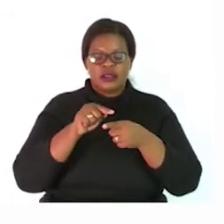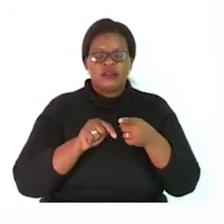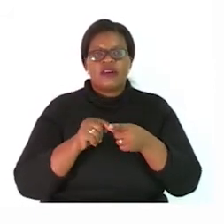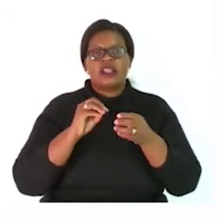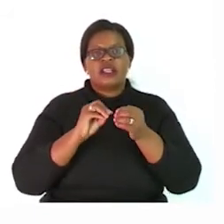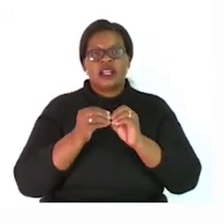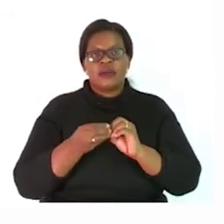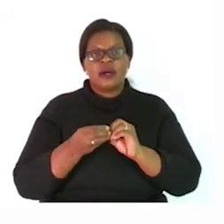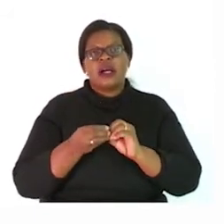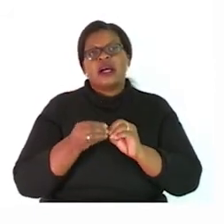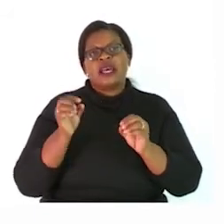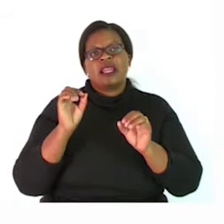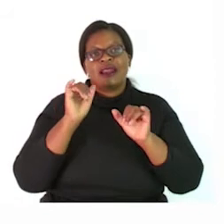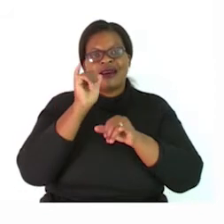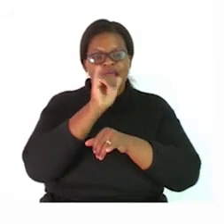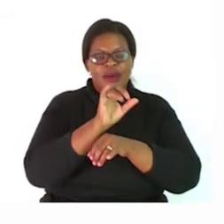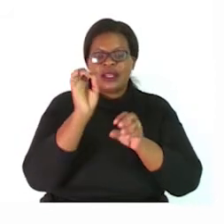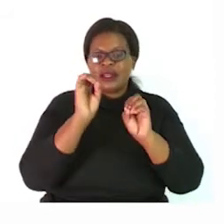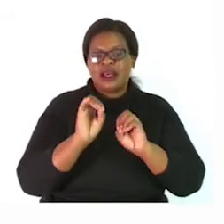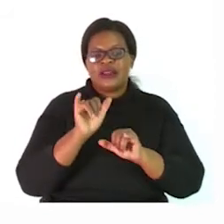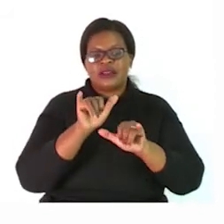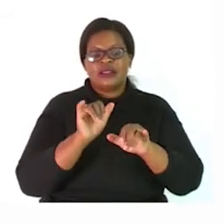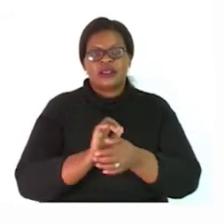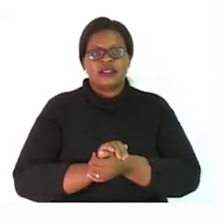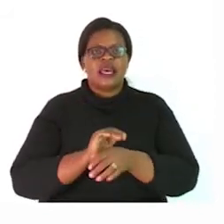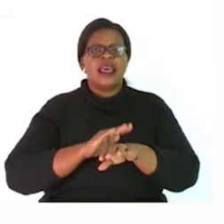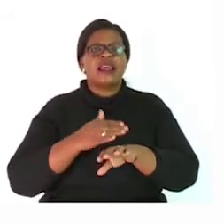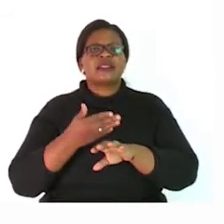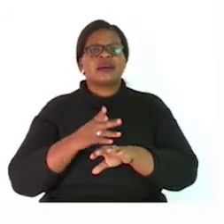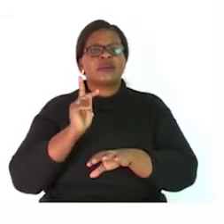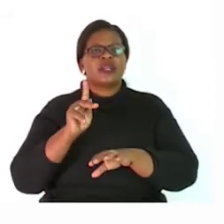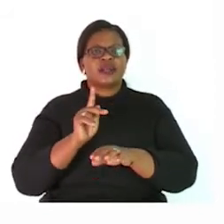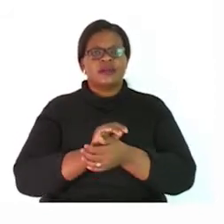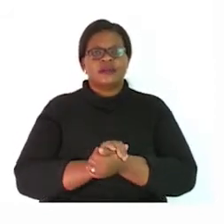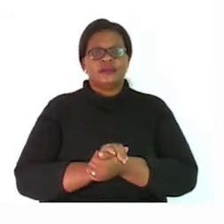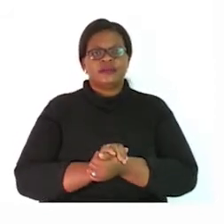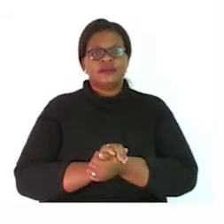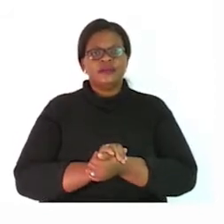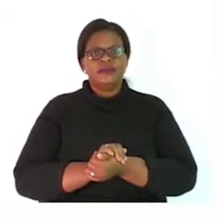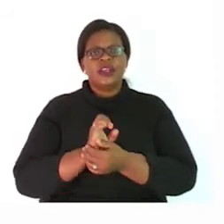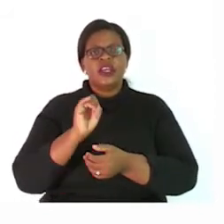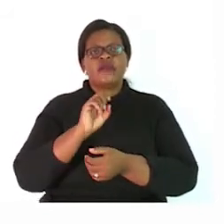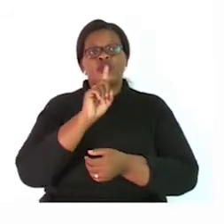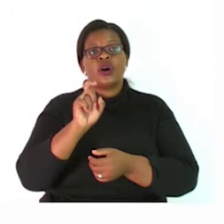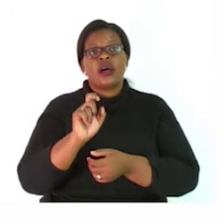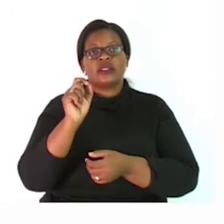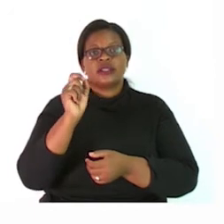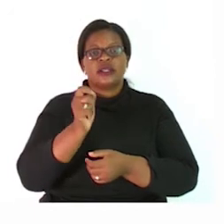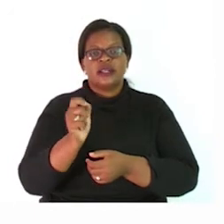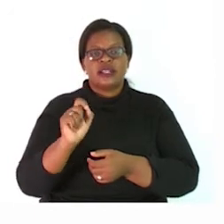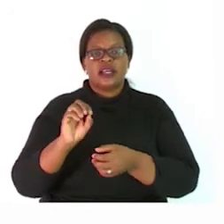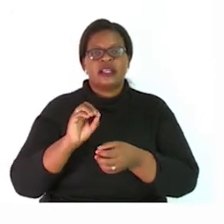a remainder. For example, if you are asked to write down the